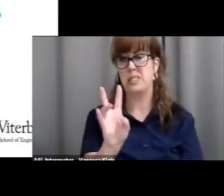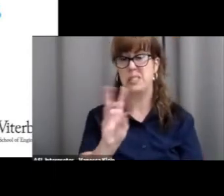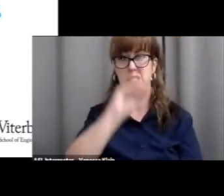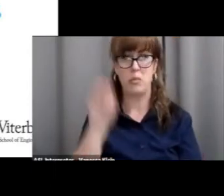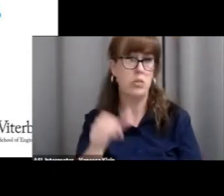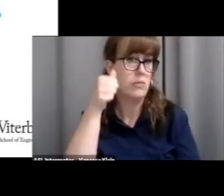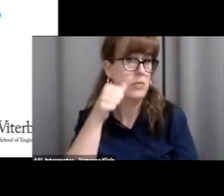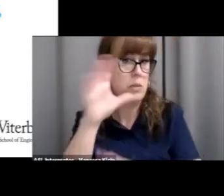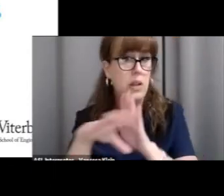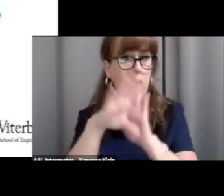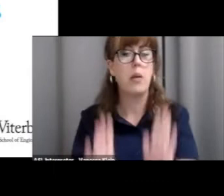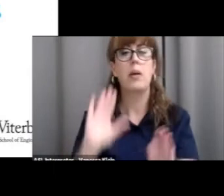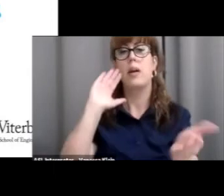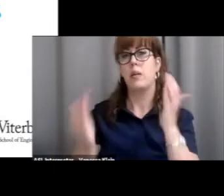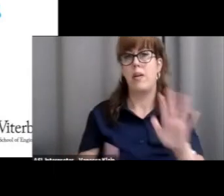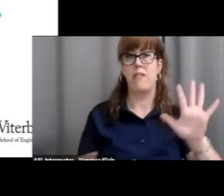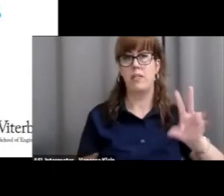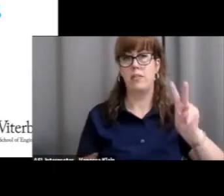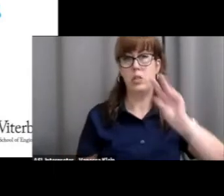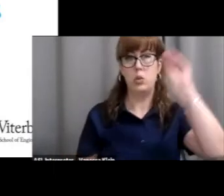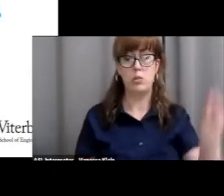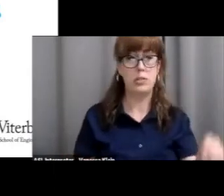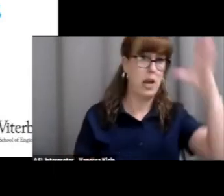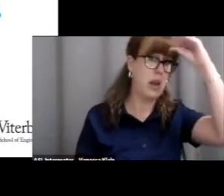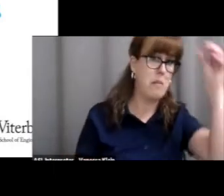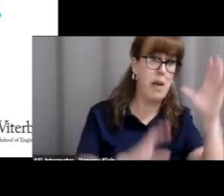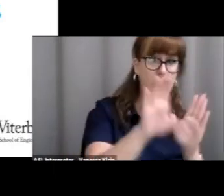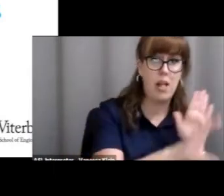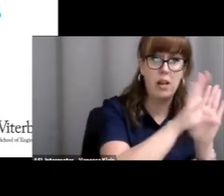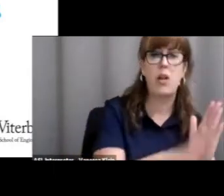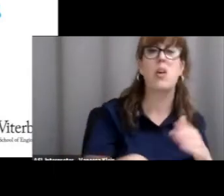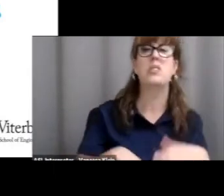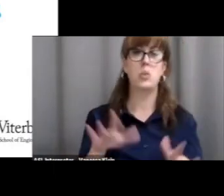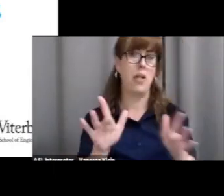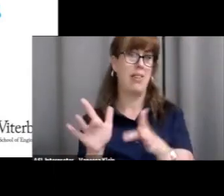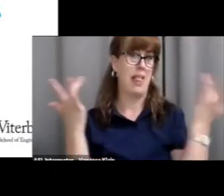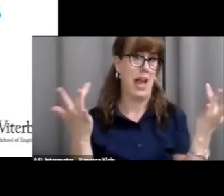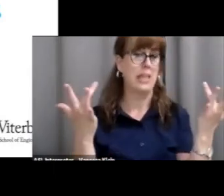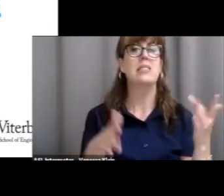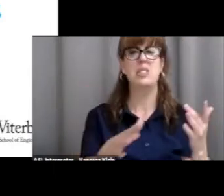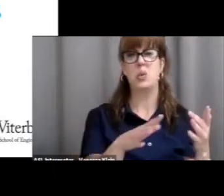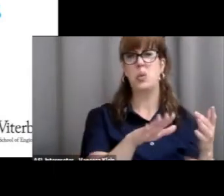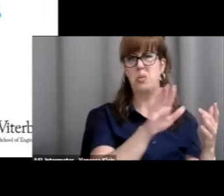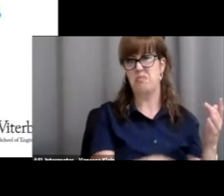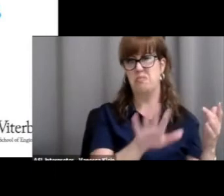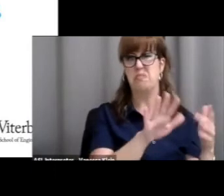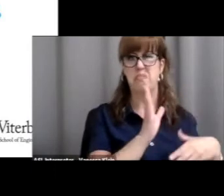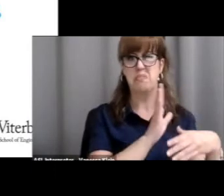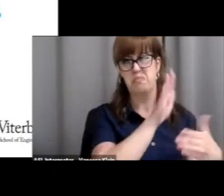female characters versus 52% of male characters with light to medium light skin, and male characters